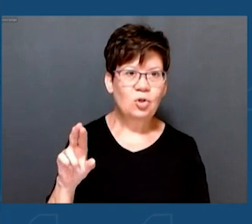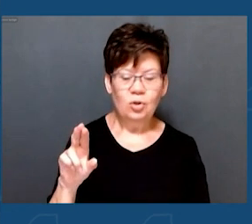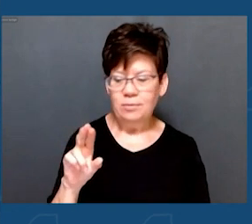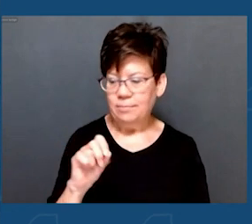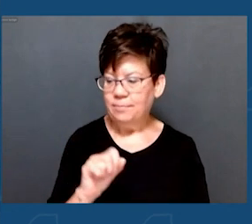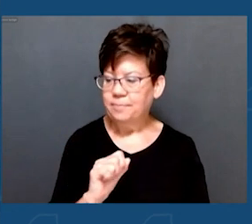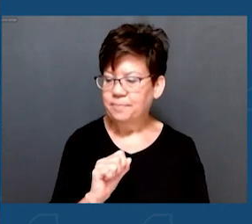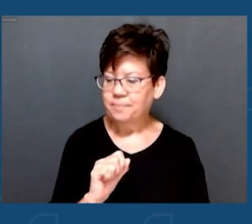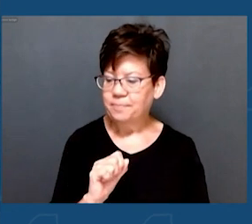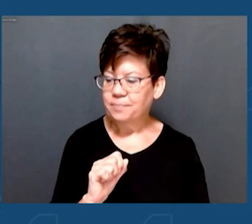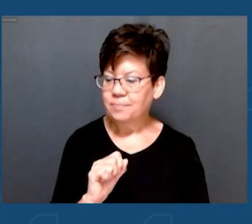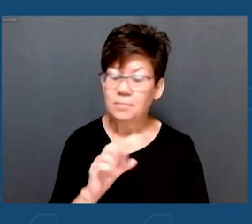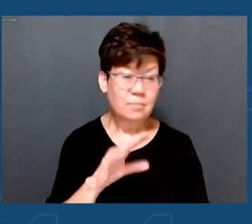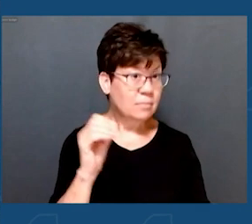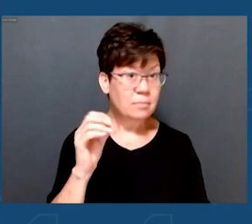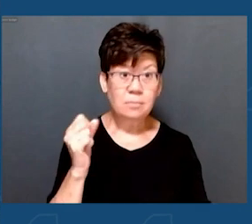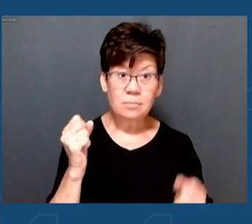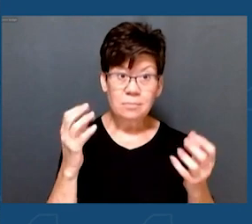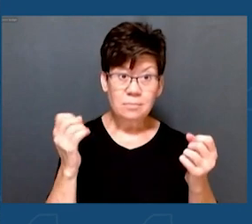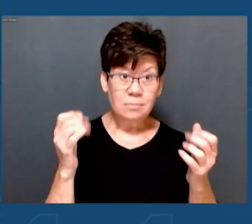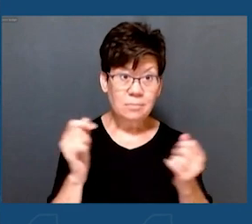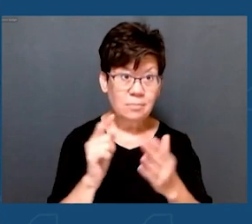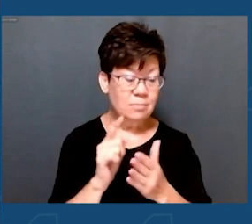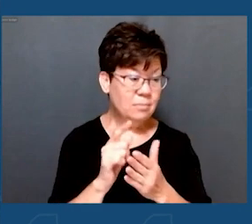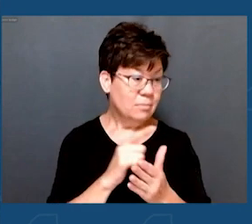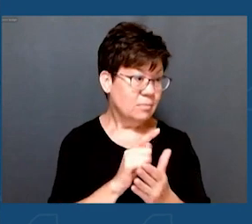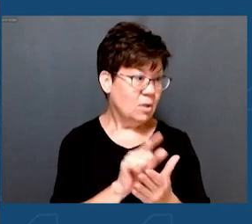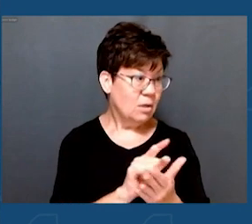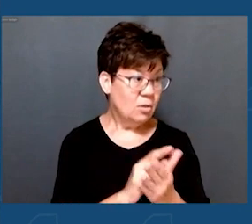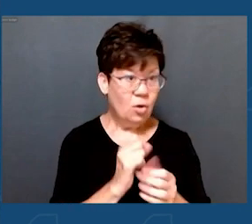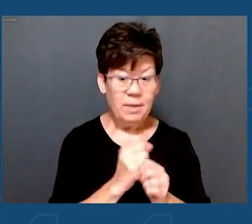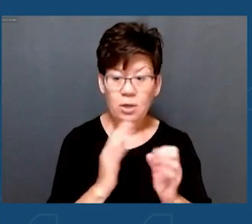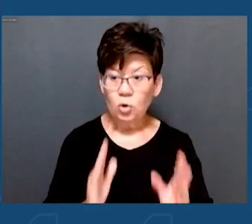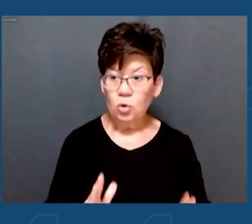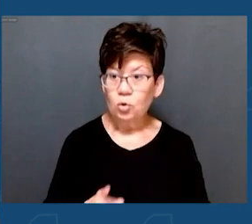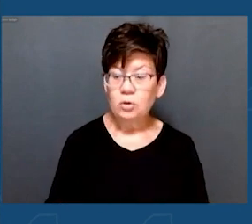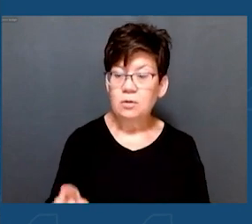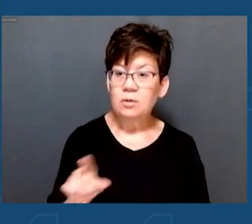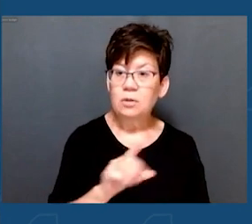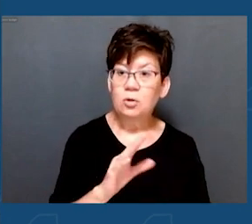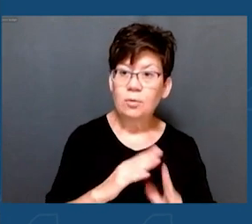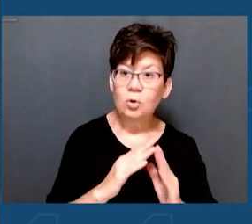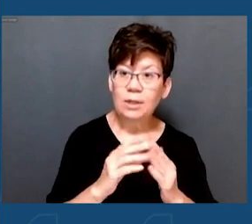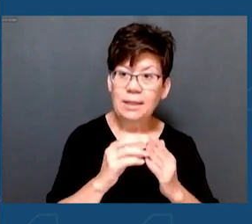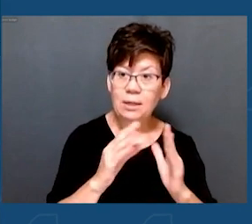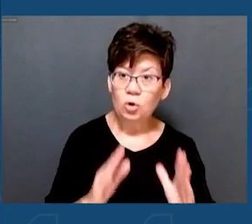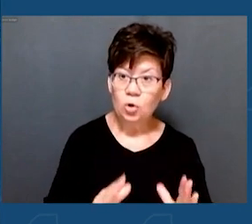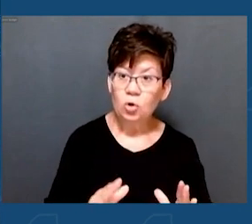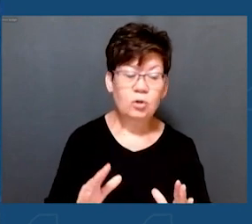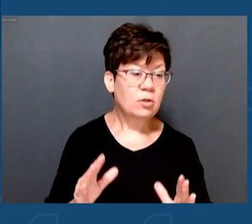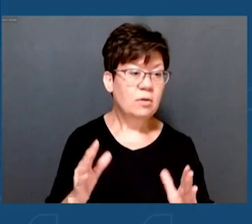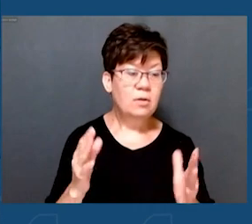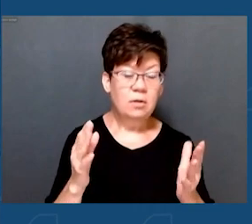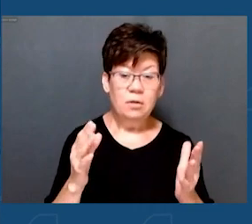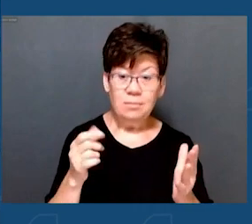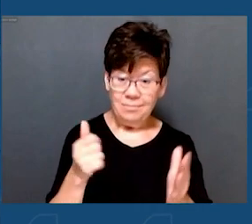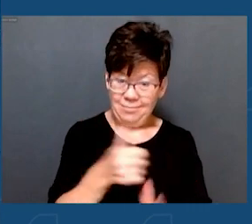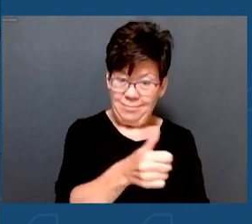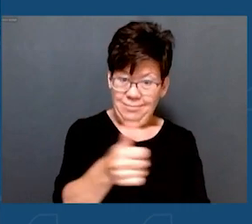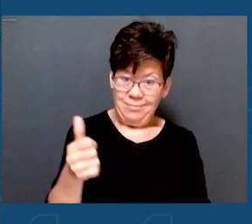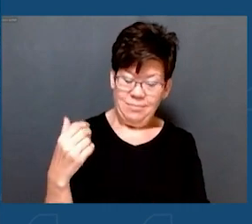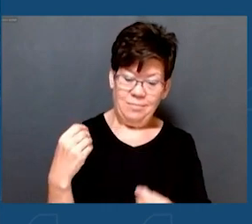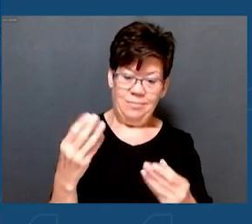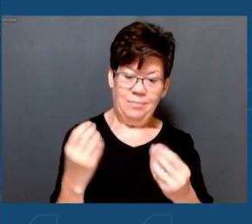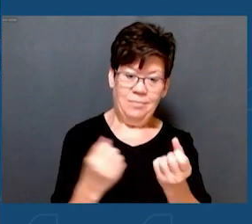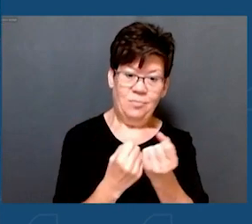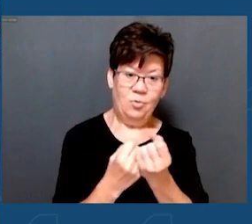and the many lawmakers and community leaders who have helped provide support over the years to the Central New York